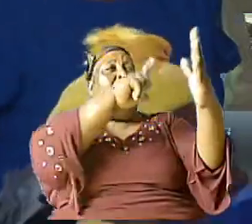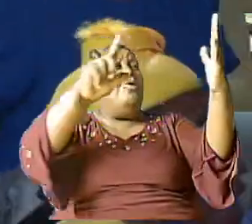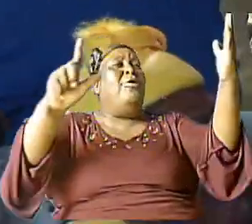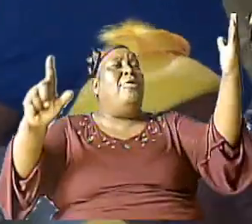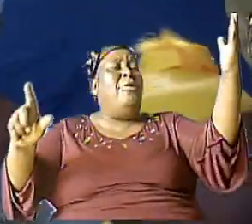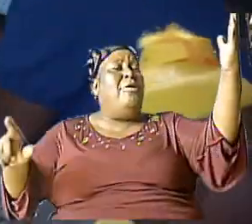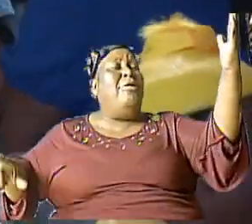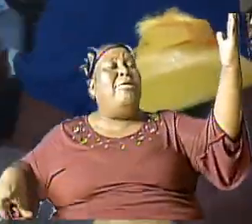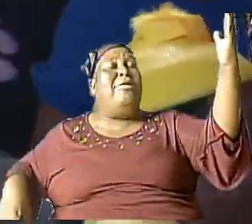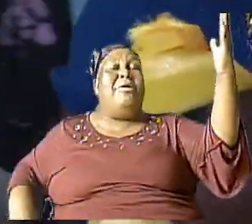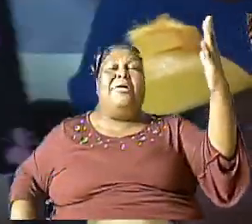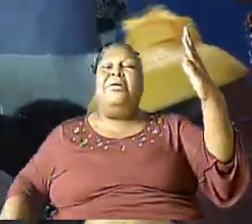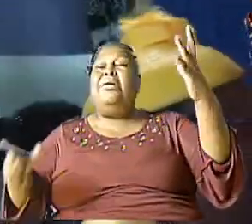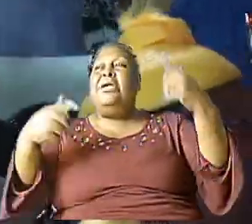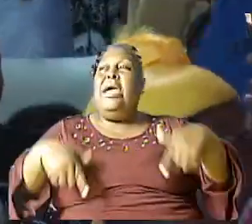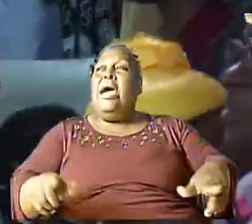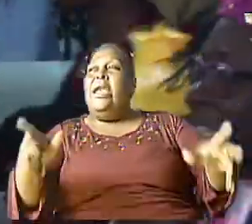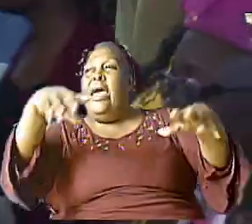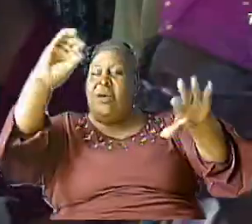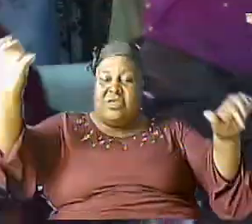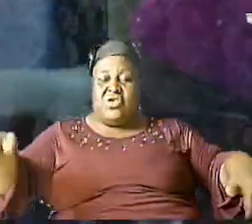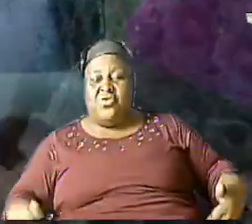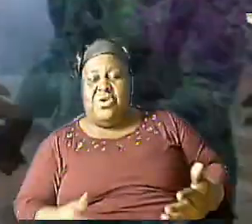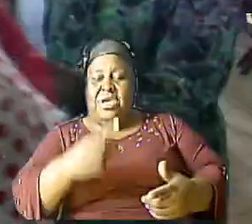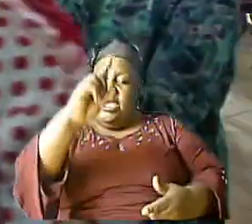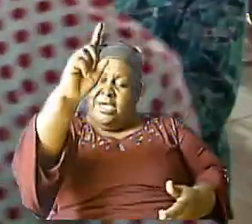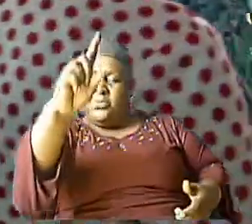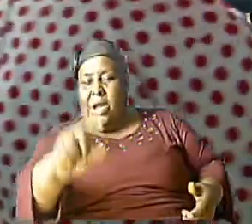in the Lord. Oh.